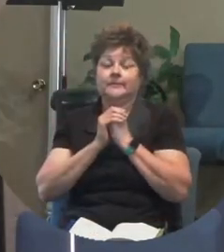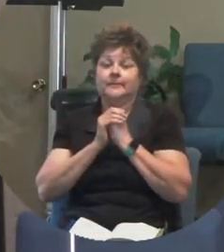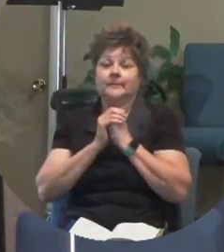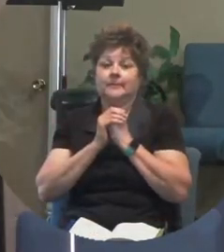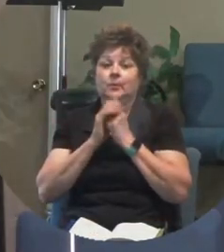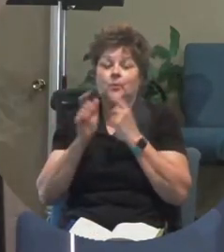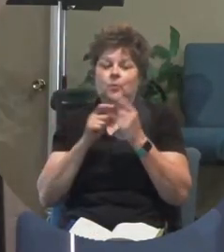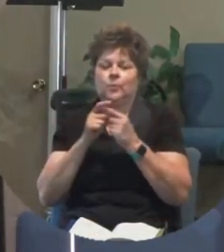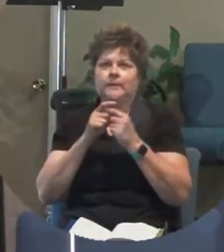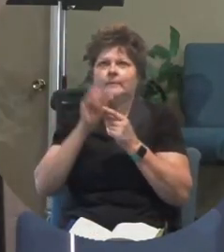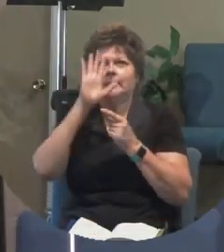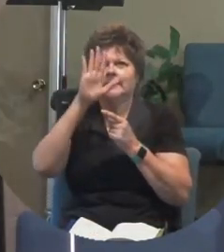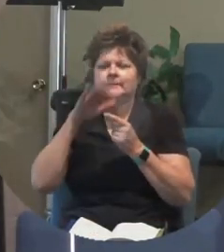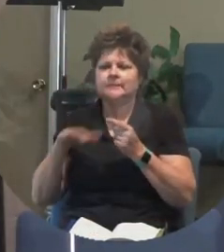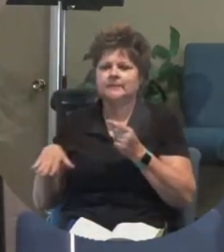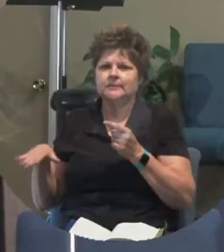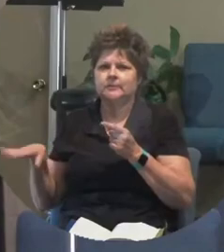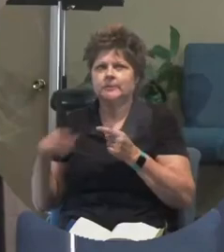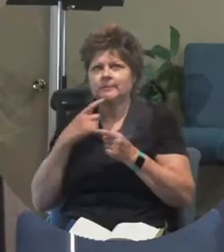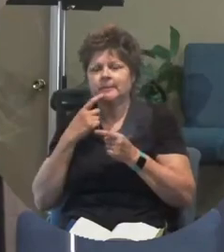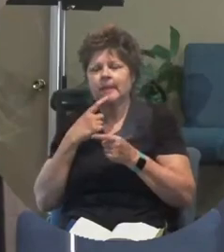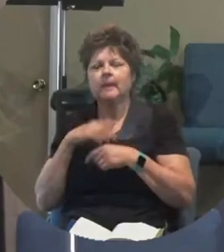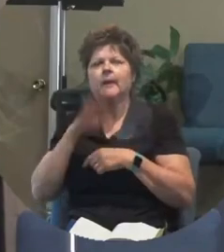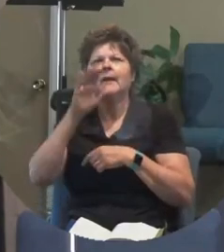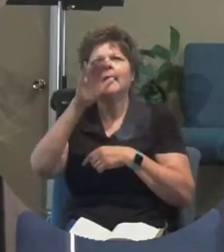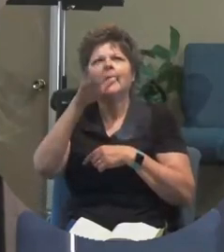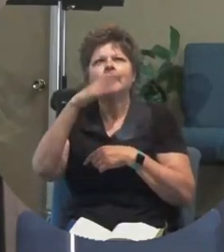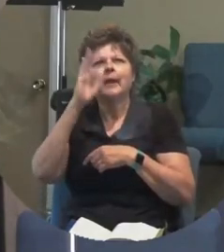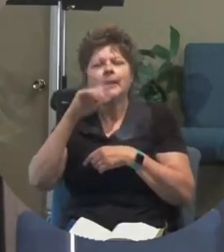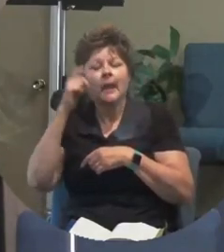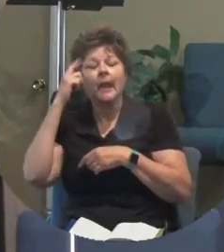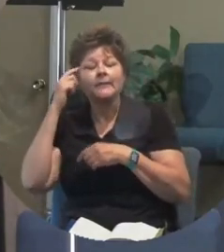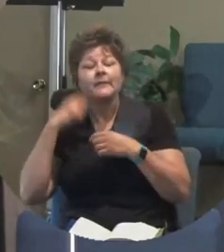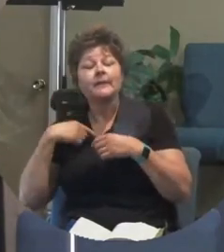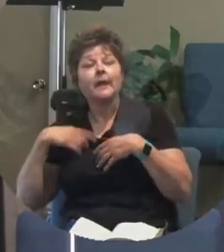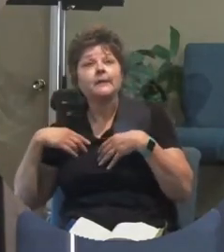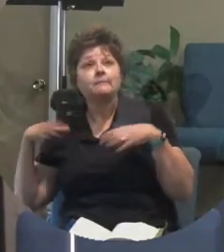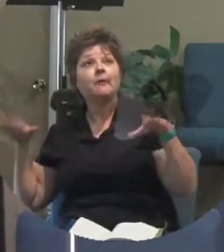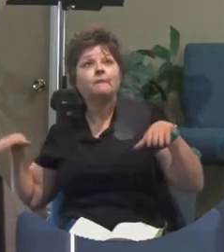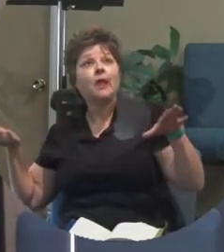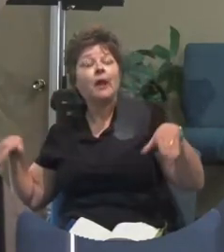When His own kids come and go, well, you know, God, I think I can fly.